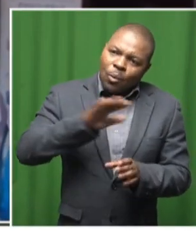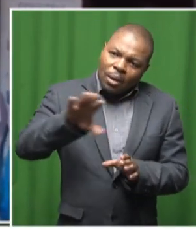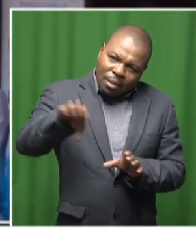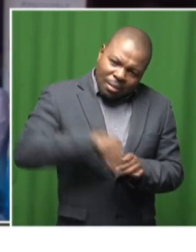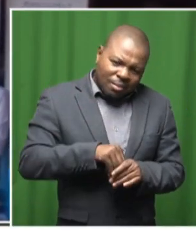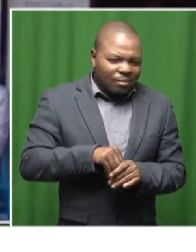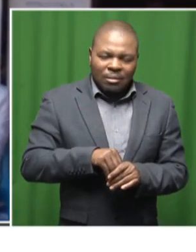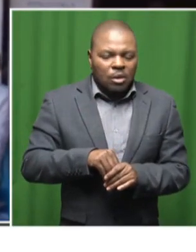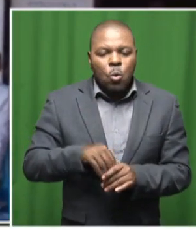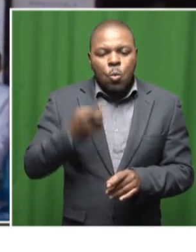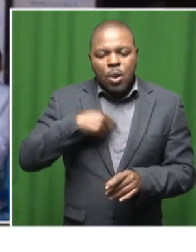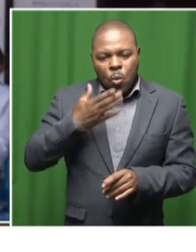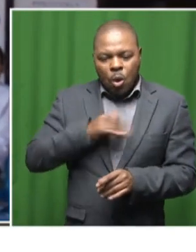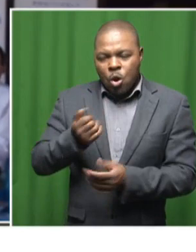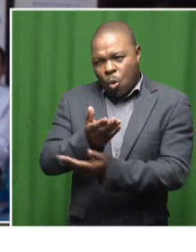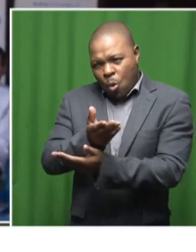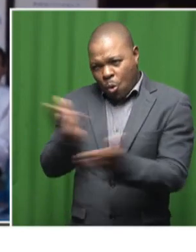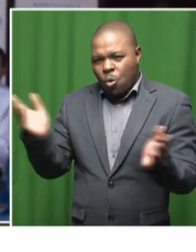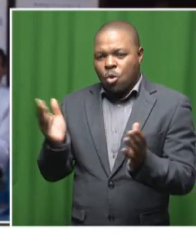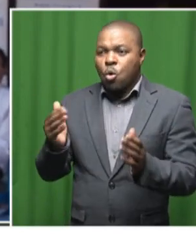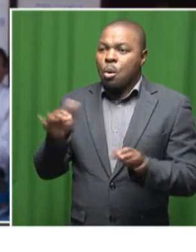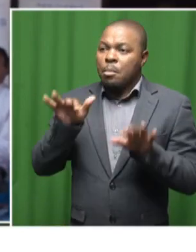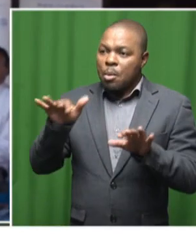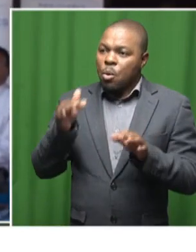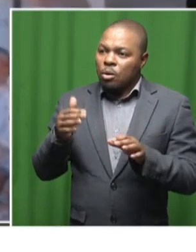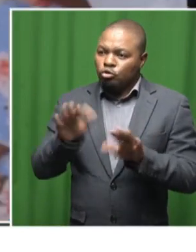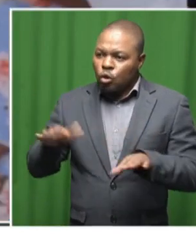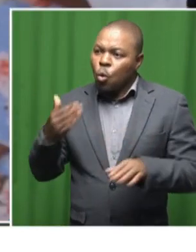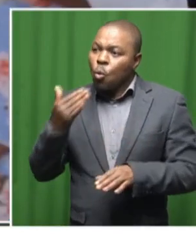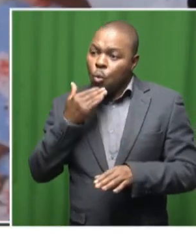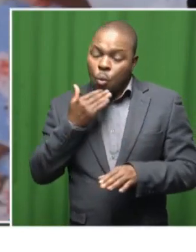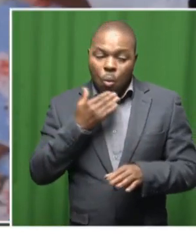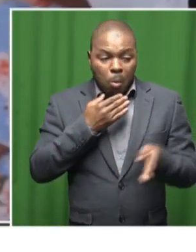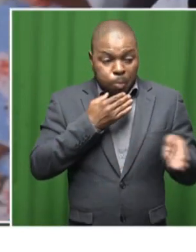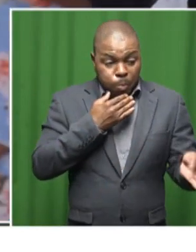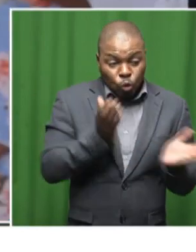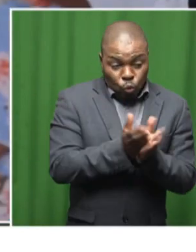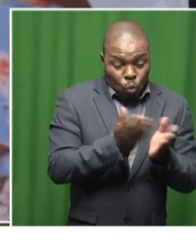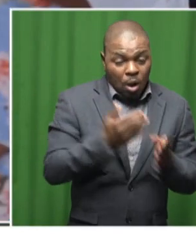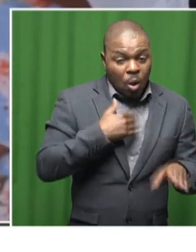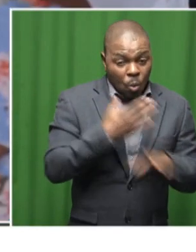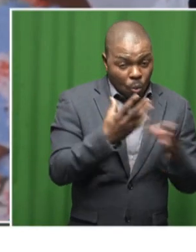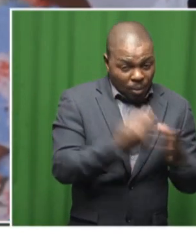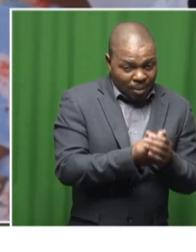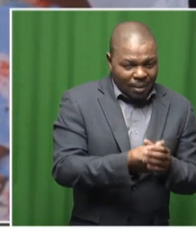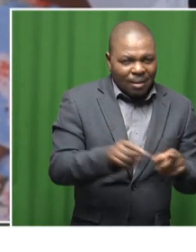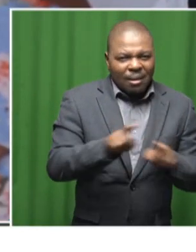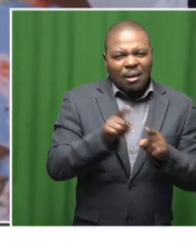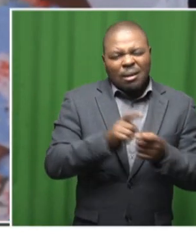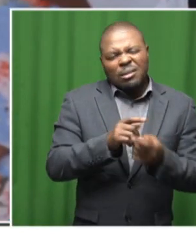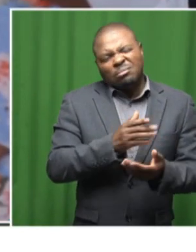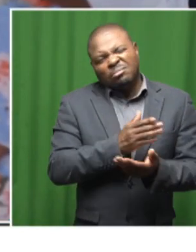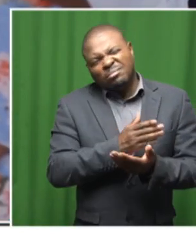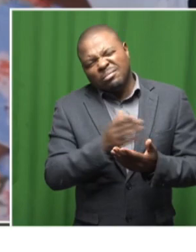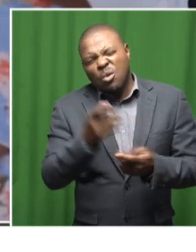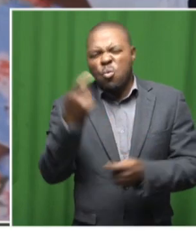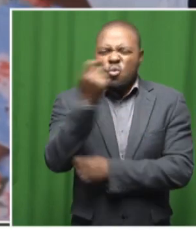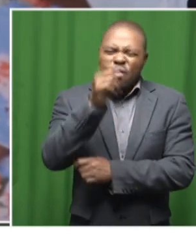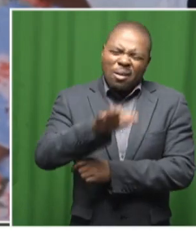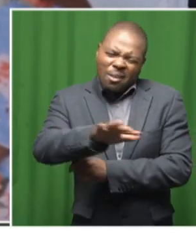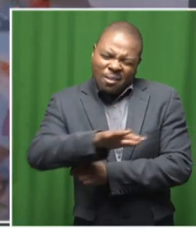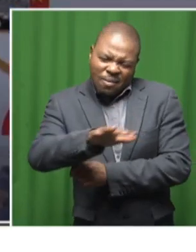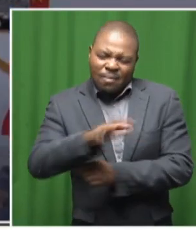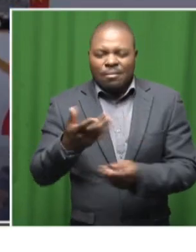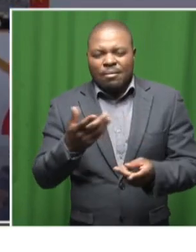other kids. It's just that everyone that is in these schools that we work with, they are semi-rural, and some